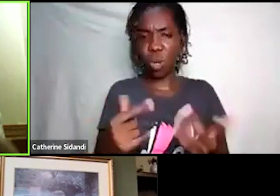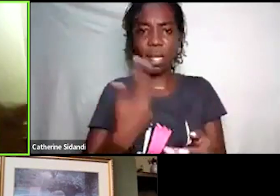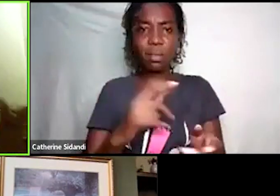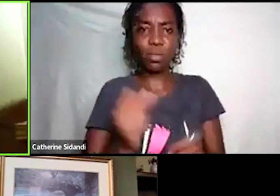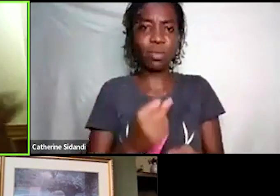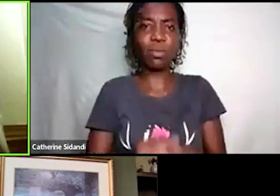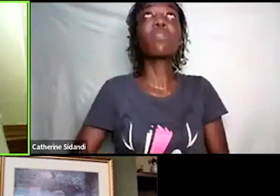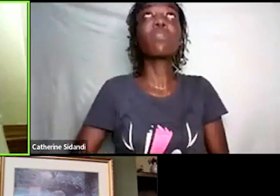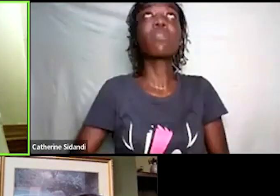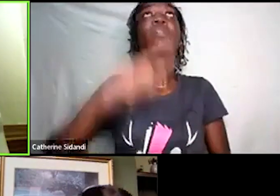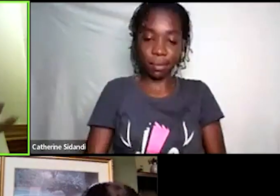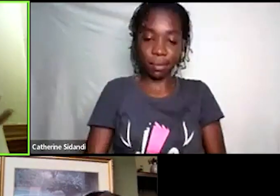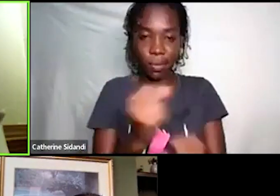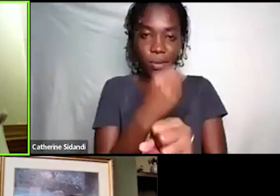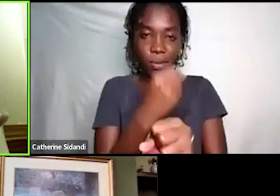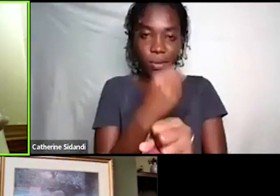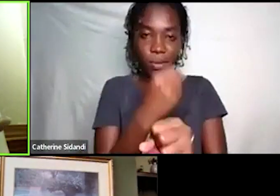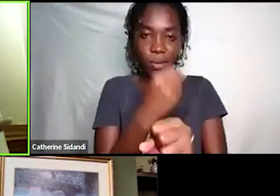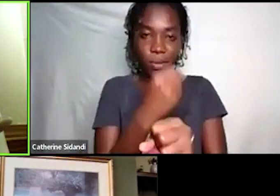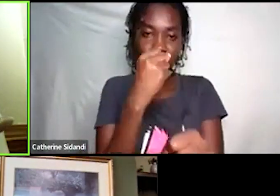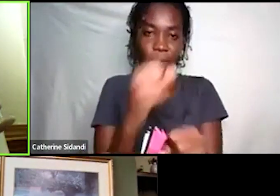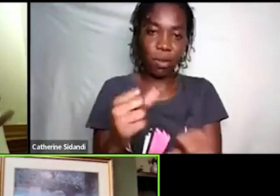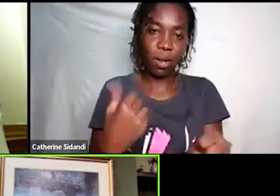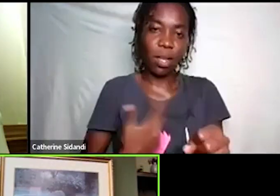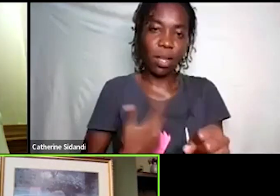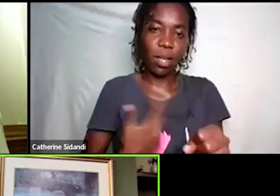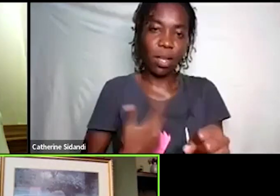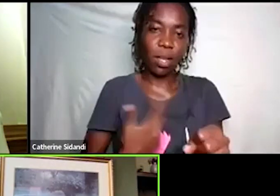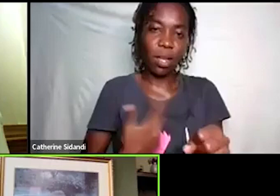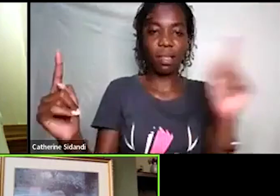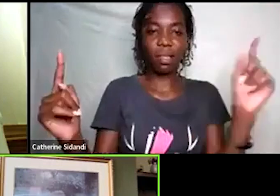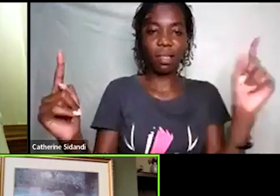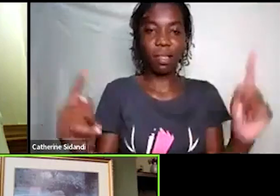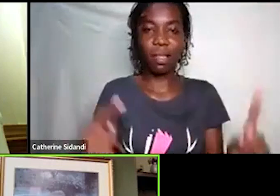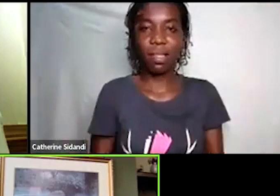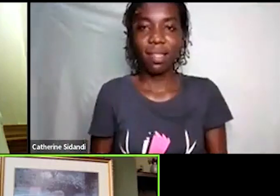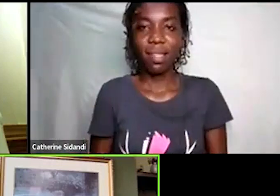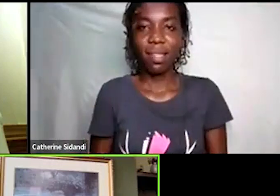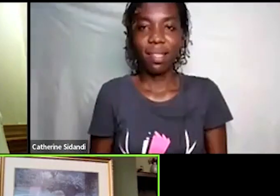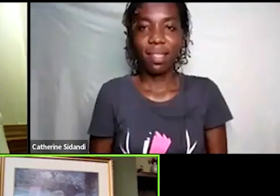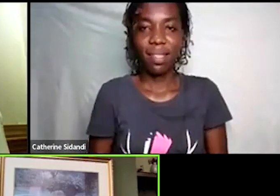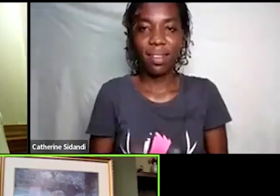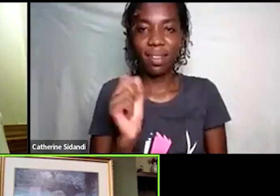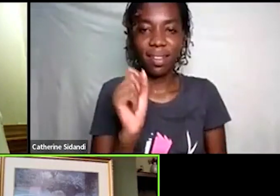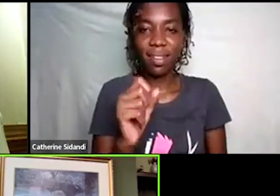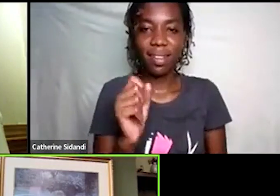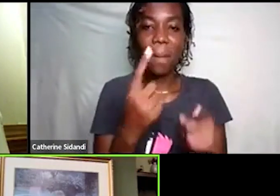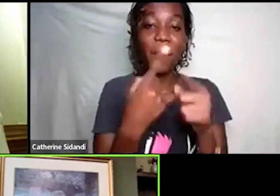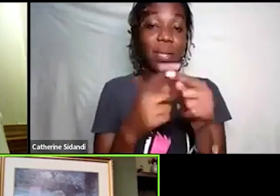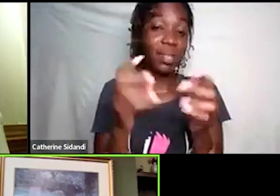Can we date horizontally? Horizontally, yes. But again, policies.